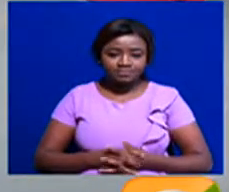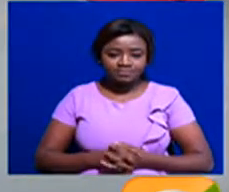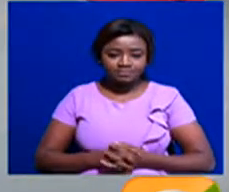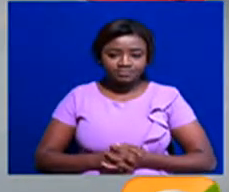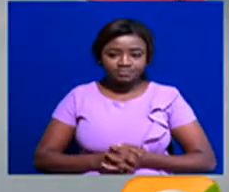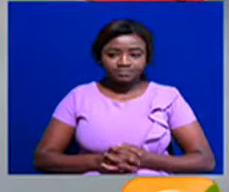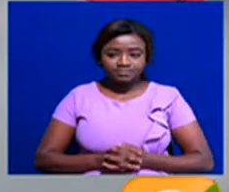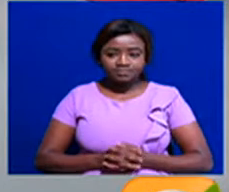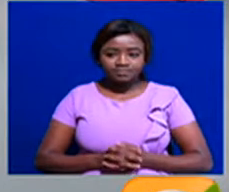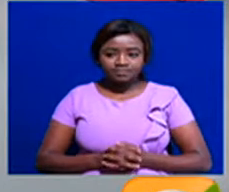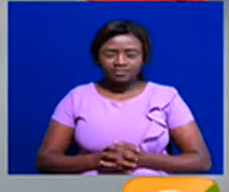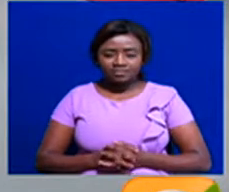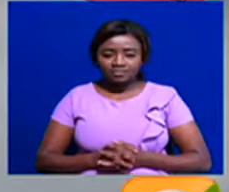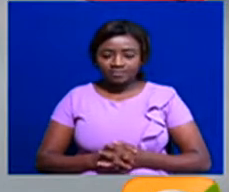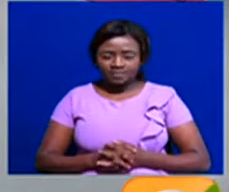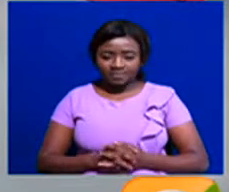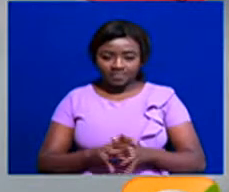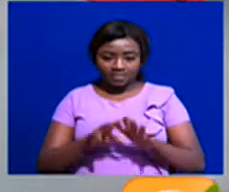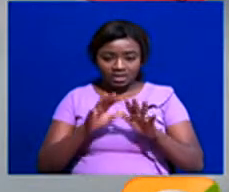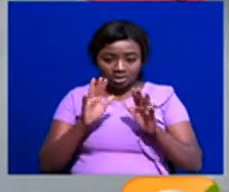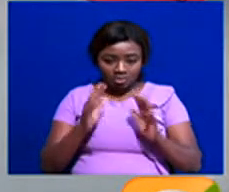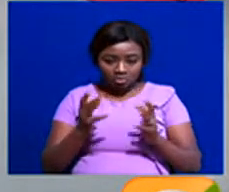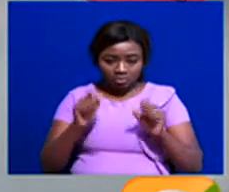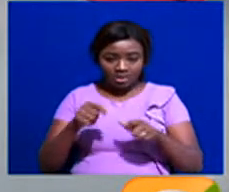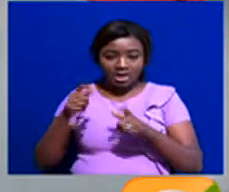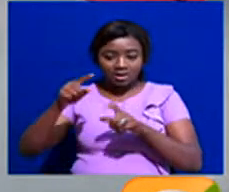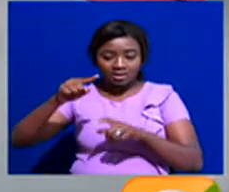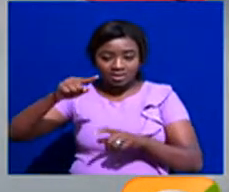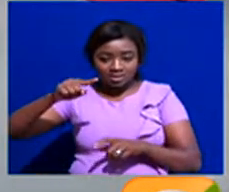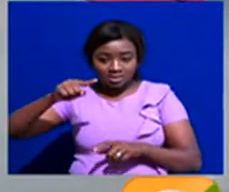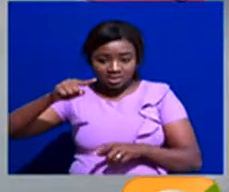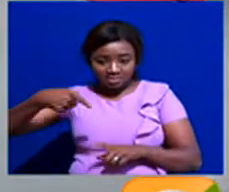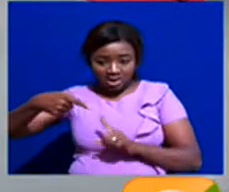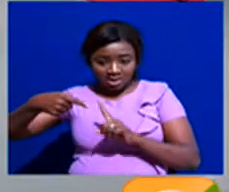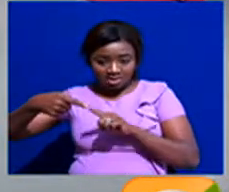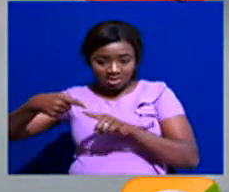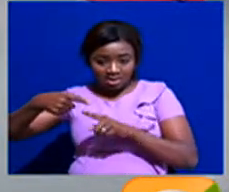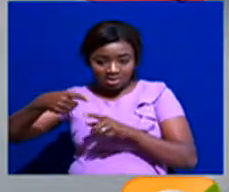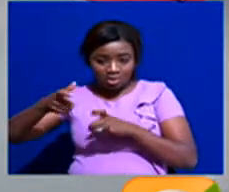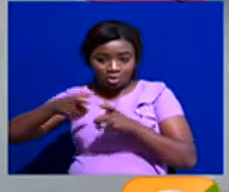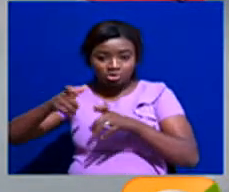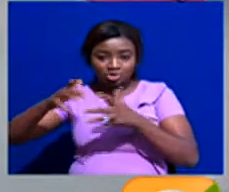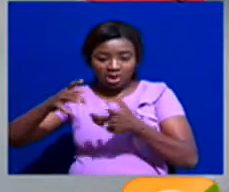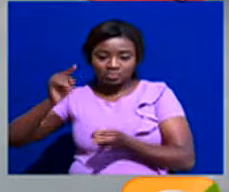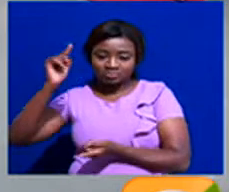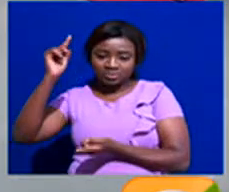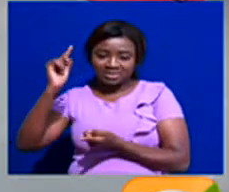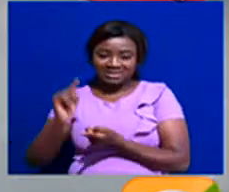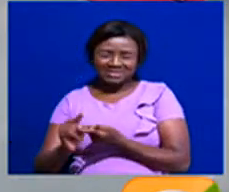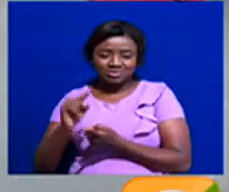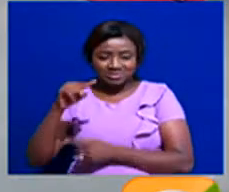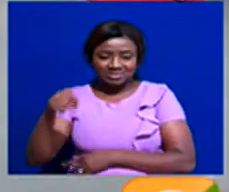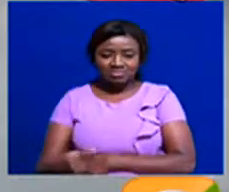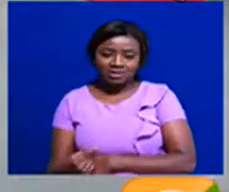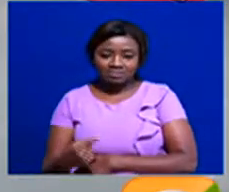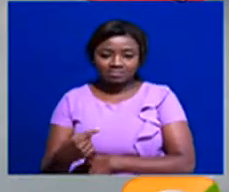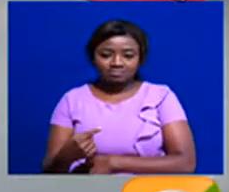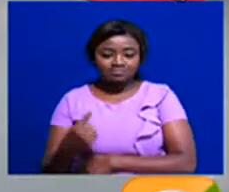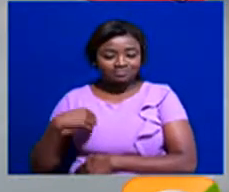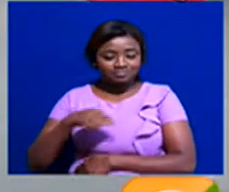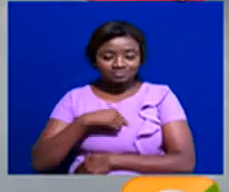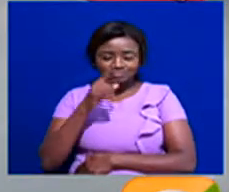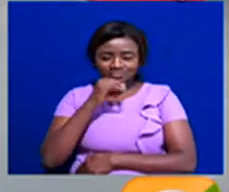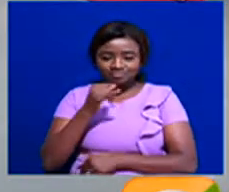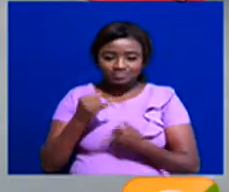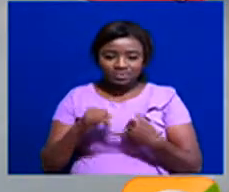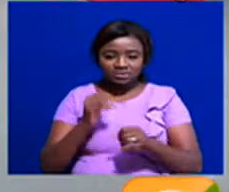for handling the industry demand is decreasing the demand for tobacco from the population, no? And that is what we try to do when we are trying